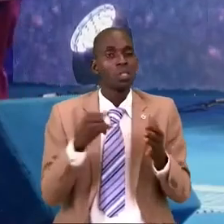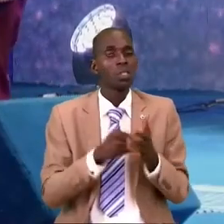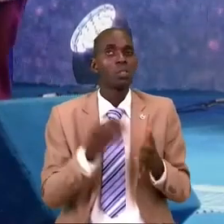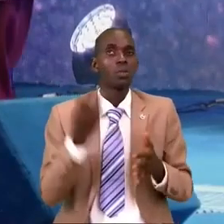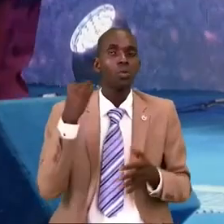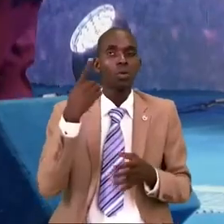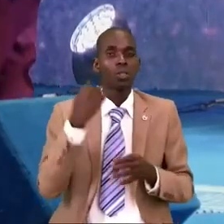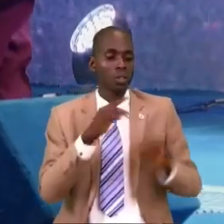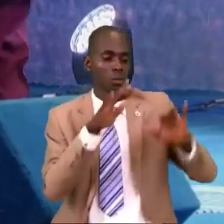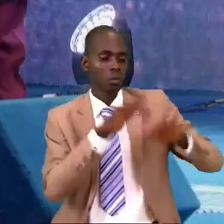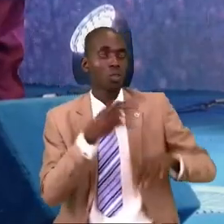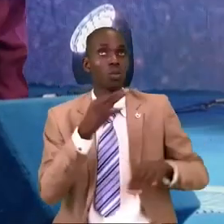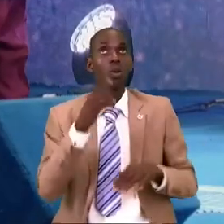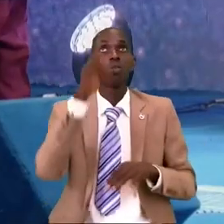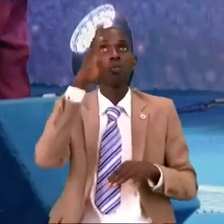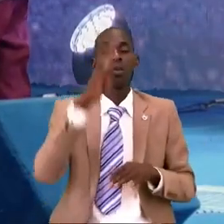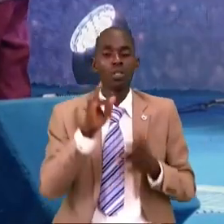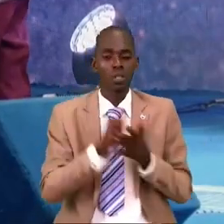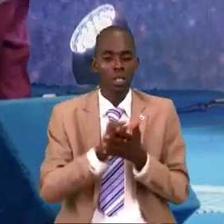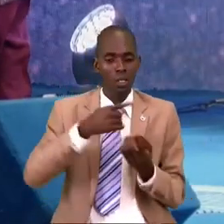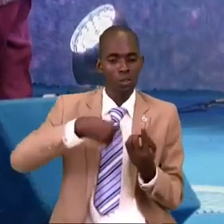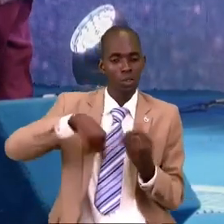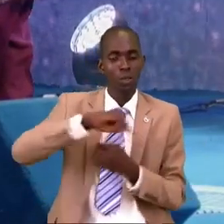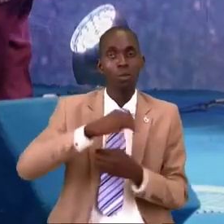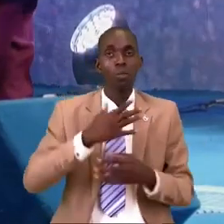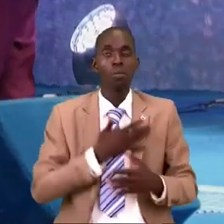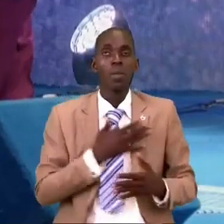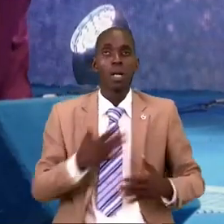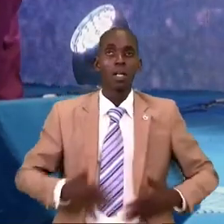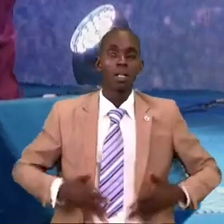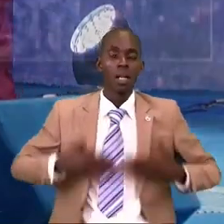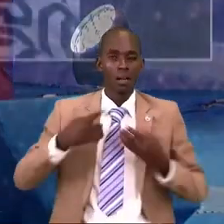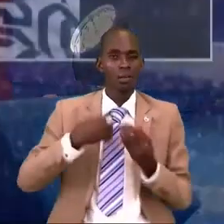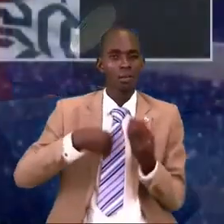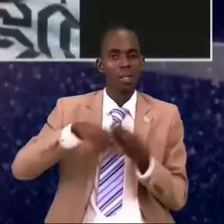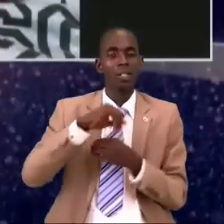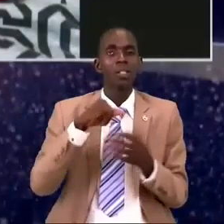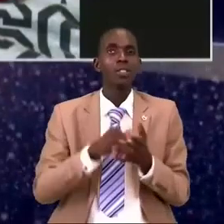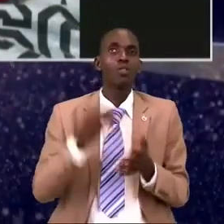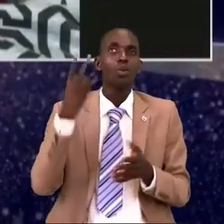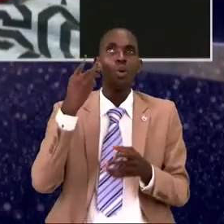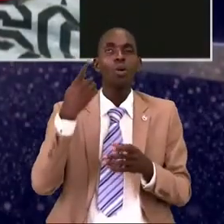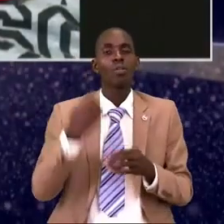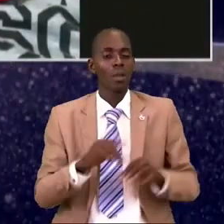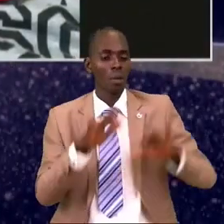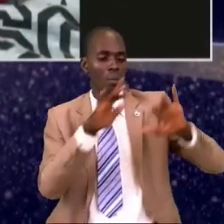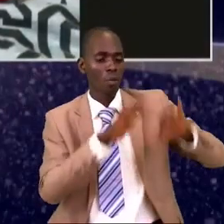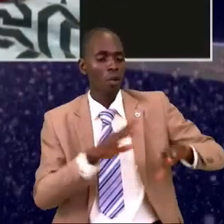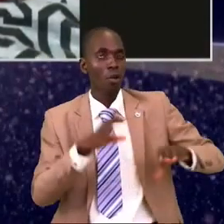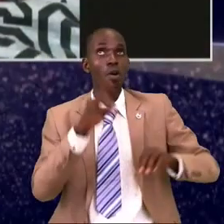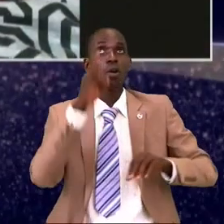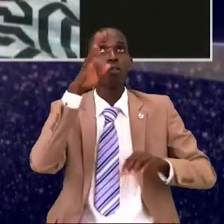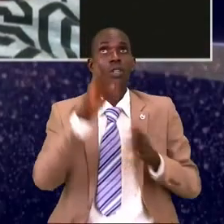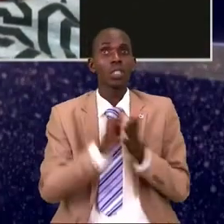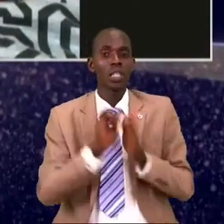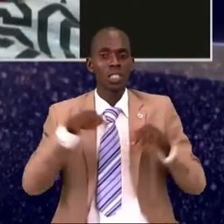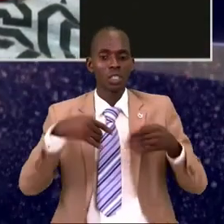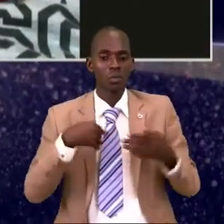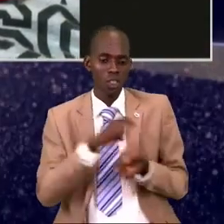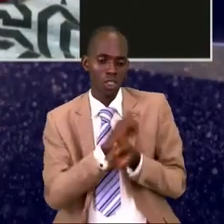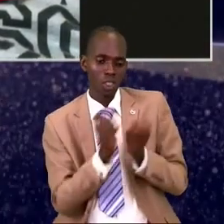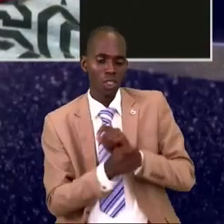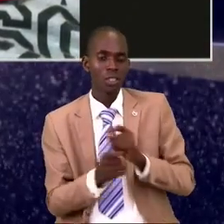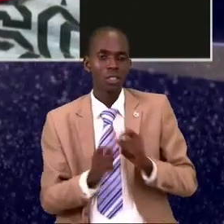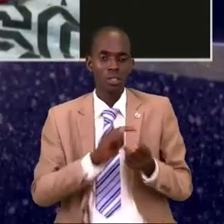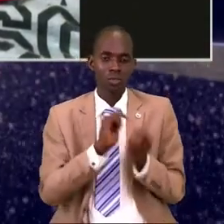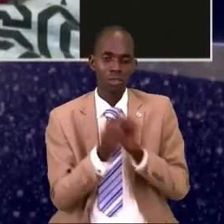he transformed life. Because you got mercy unmerited, you also now give that mercy unto other people.